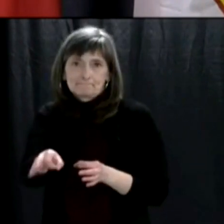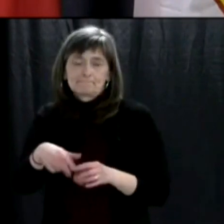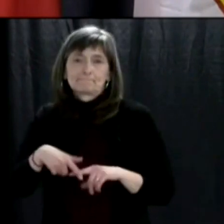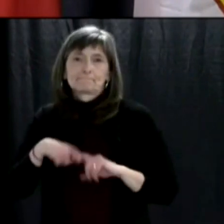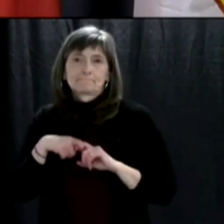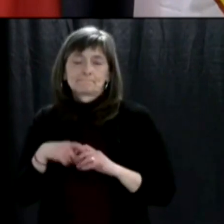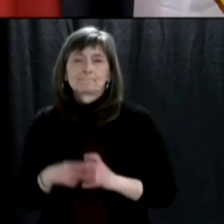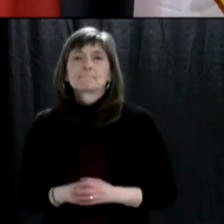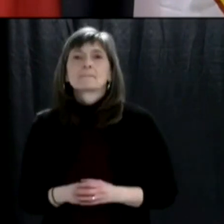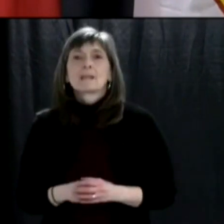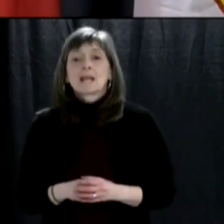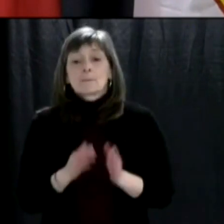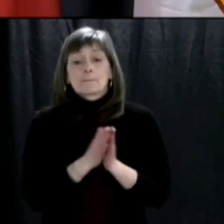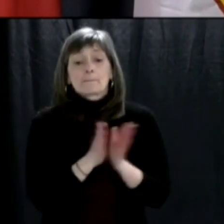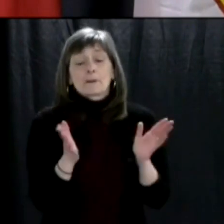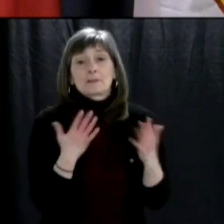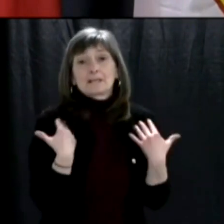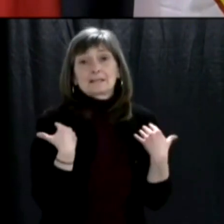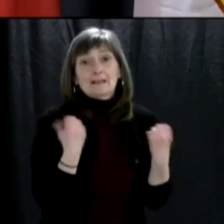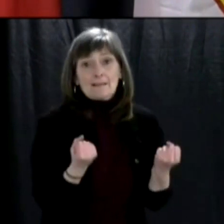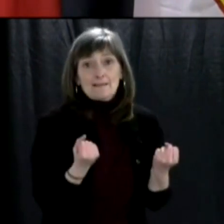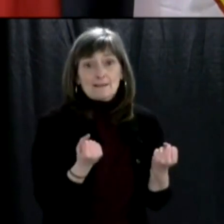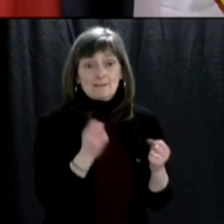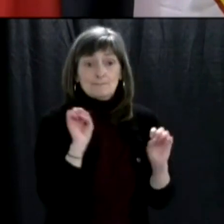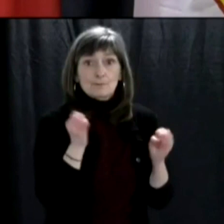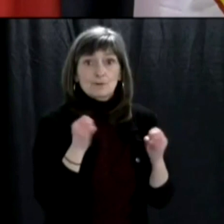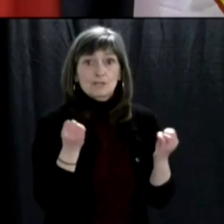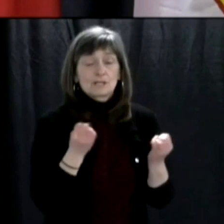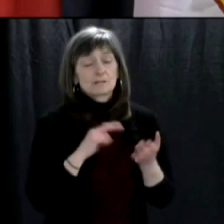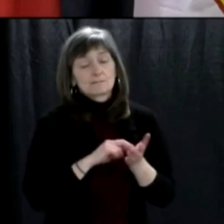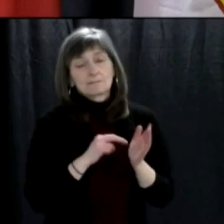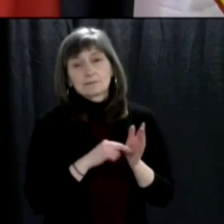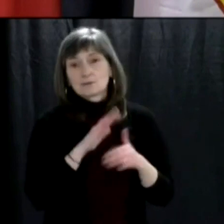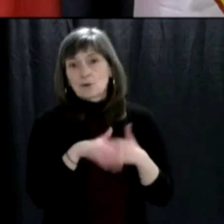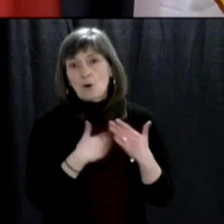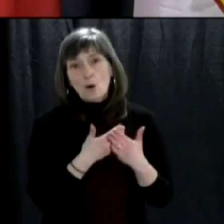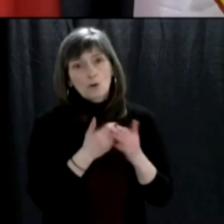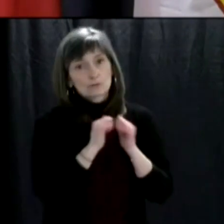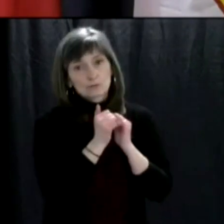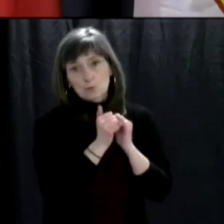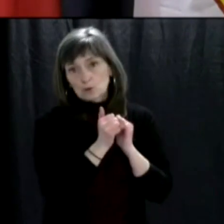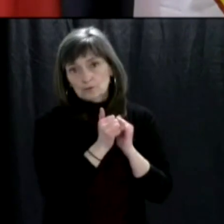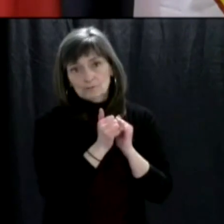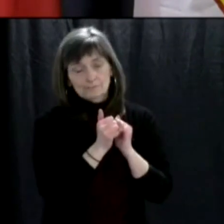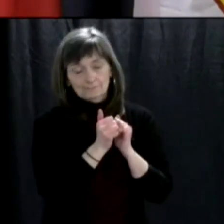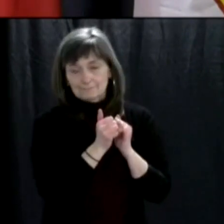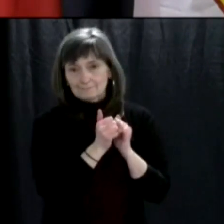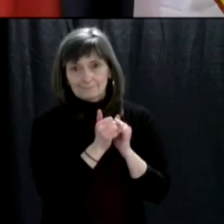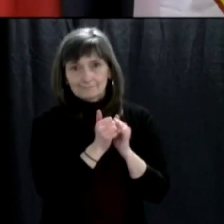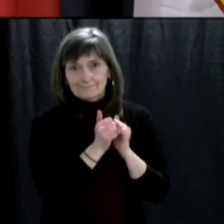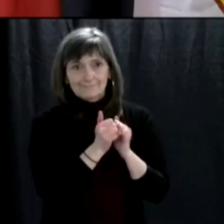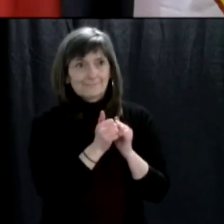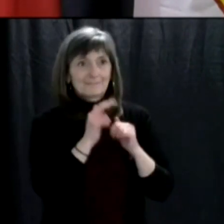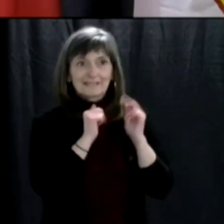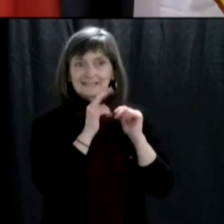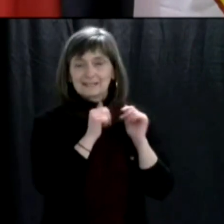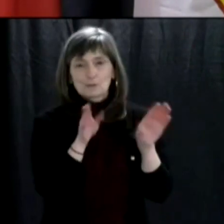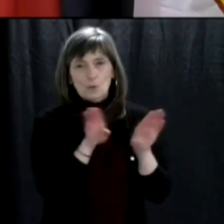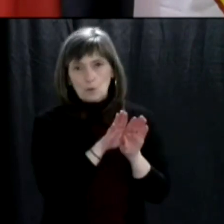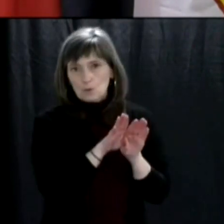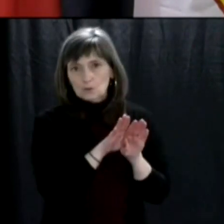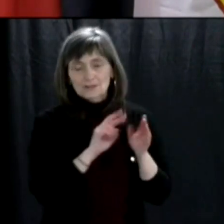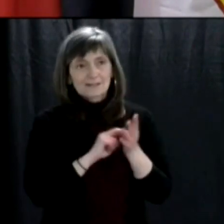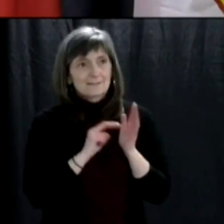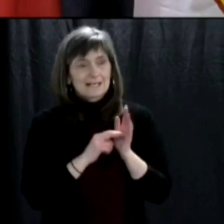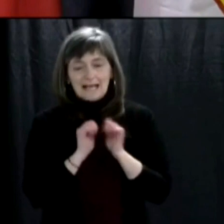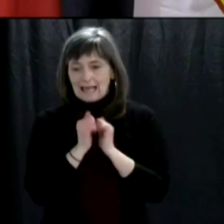of emergency, all sport facilities are closed. Athletes are not able to train in a regular way.